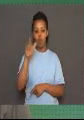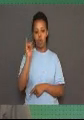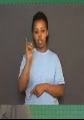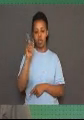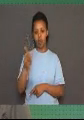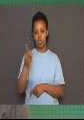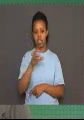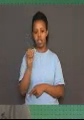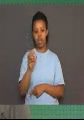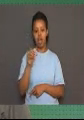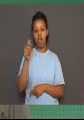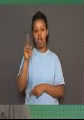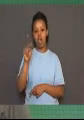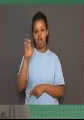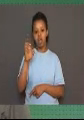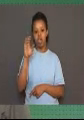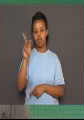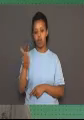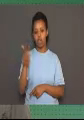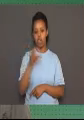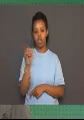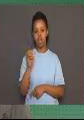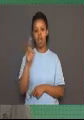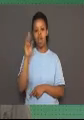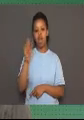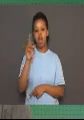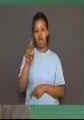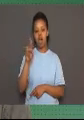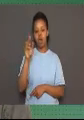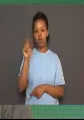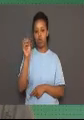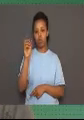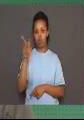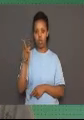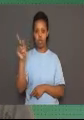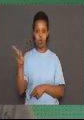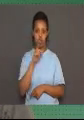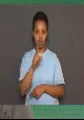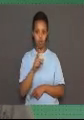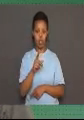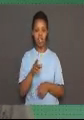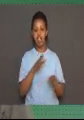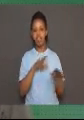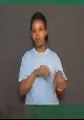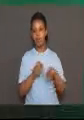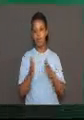and autopolyploidy. Students, if you are ready, then we will begin.